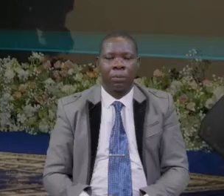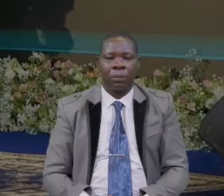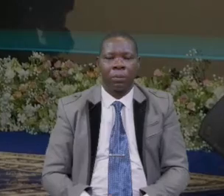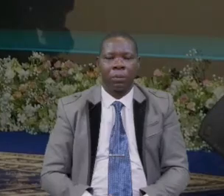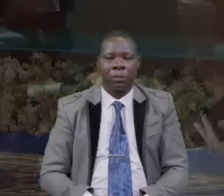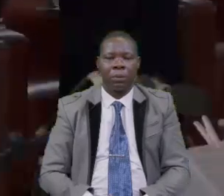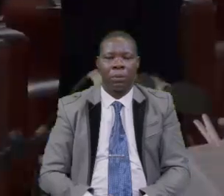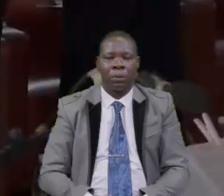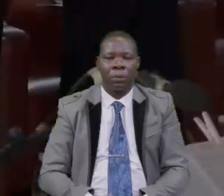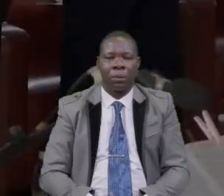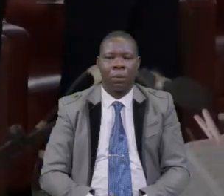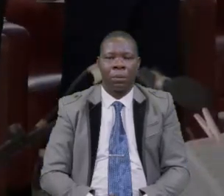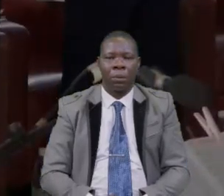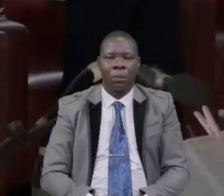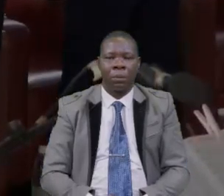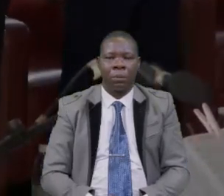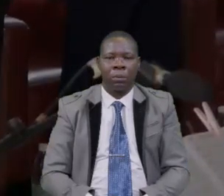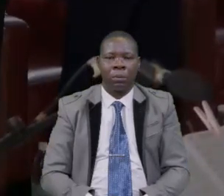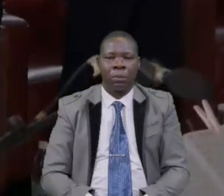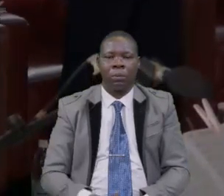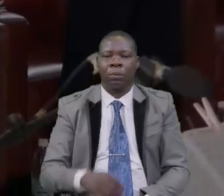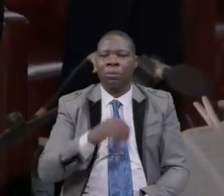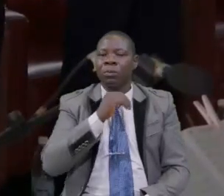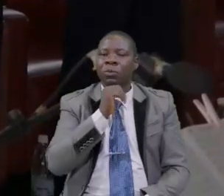Not selling the anointing